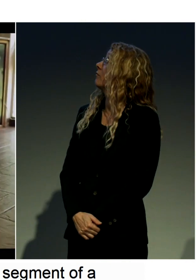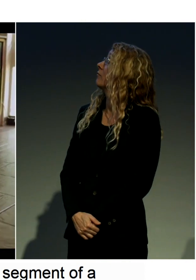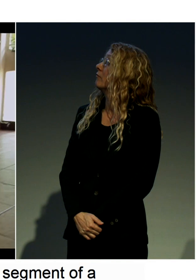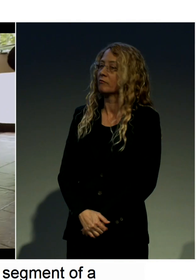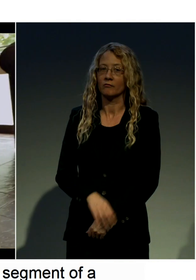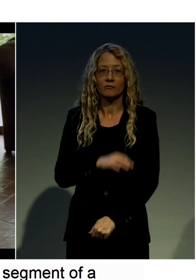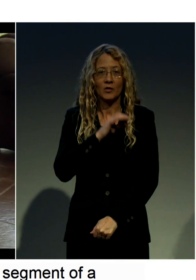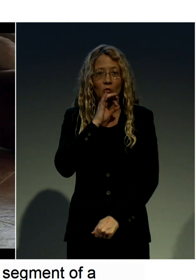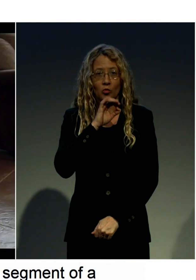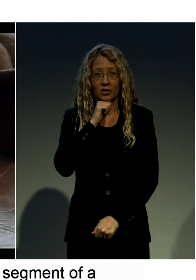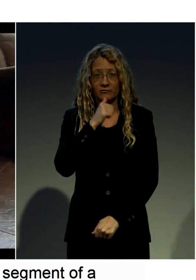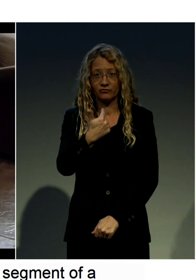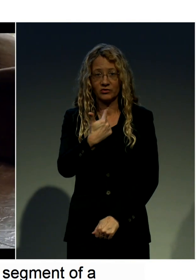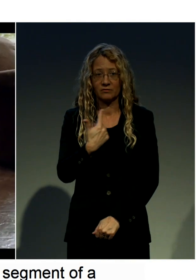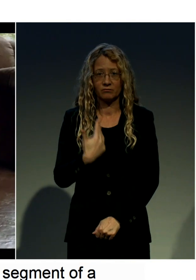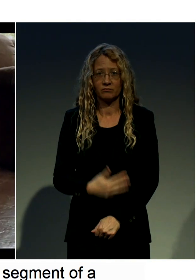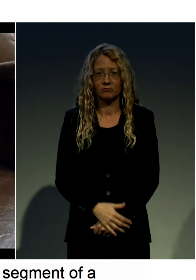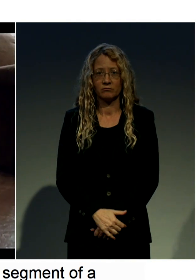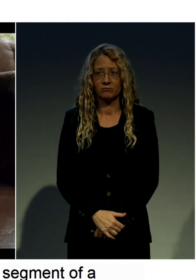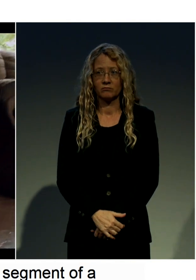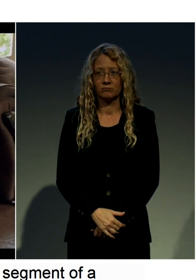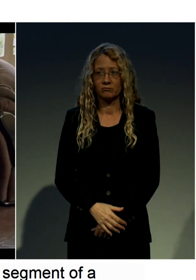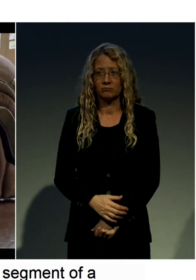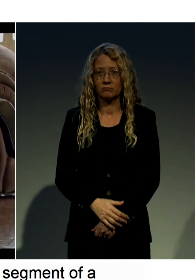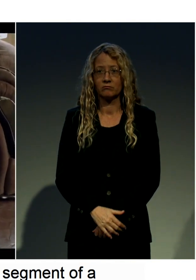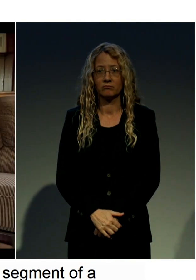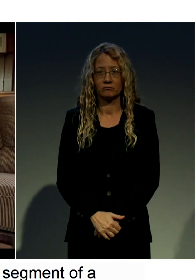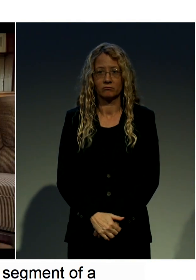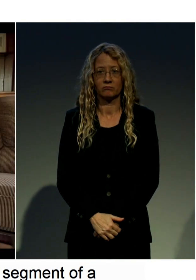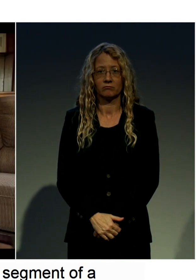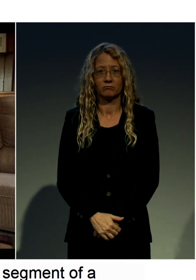department. Yeah. So I met him in